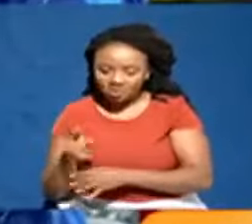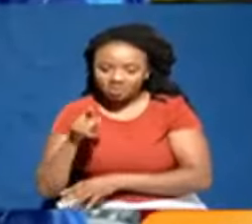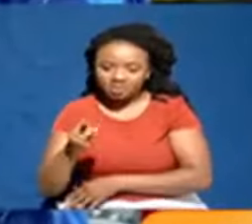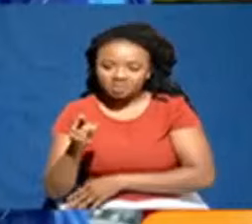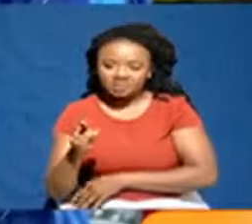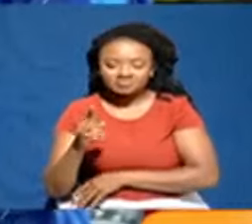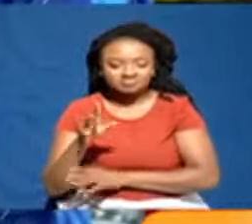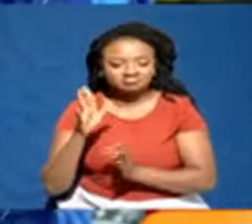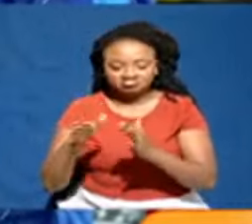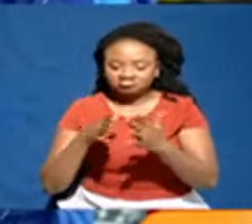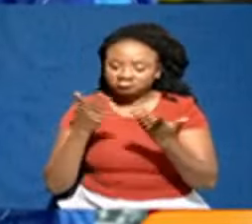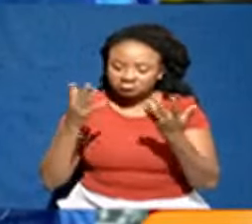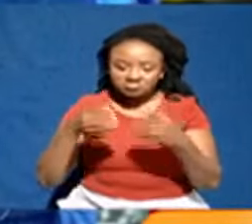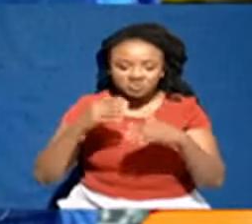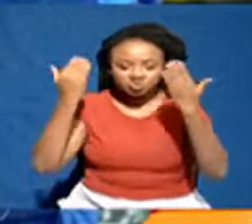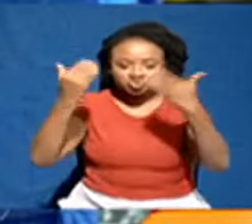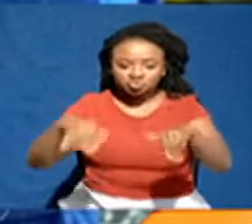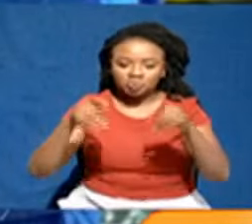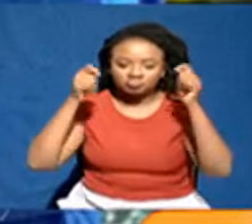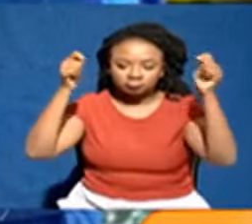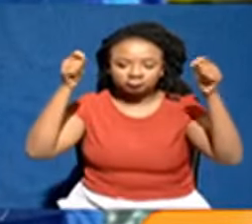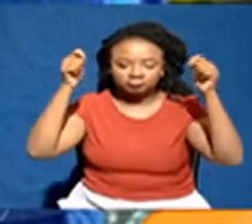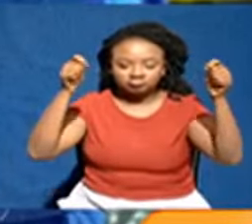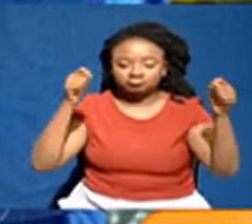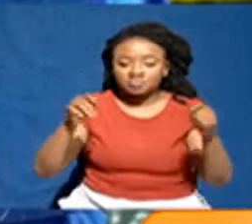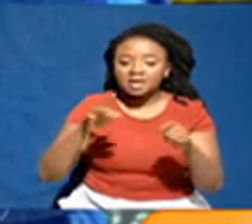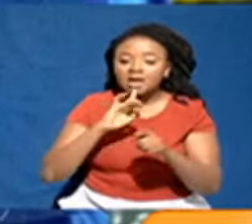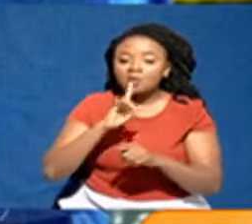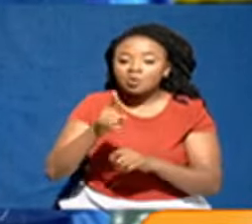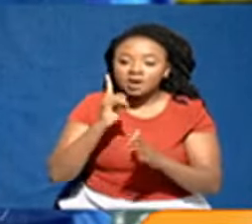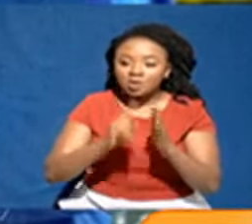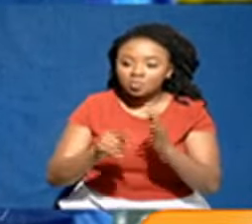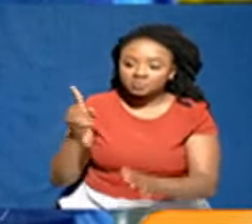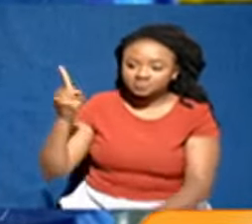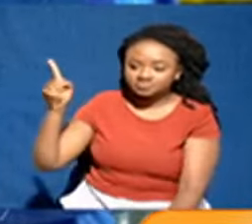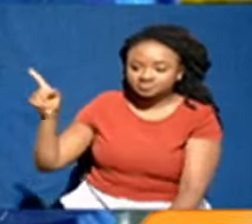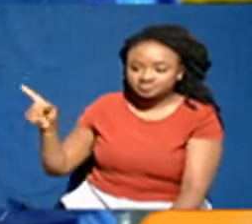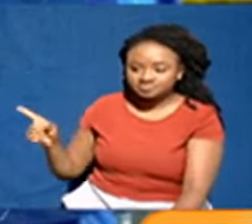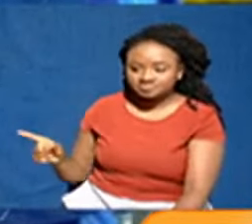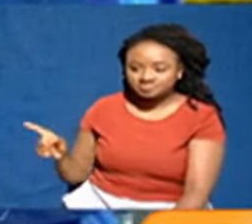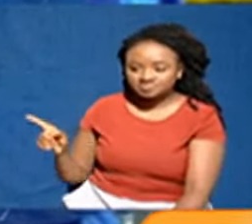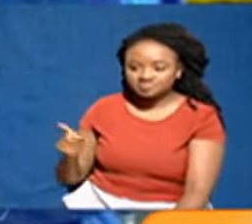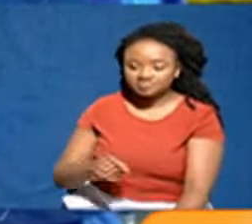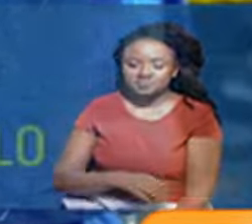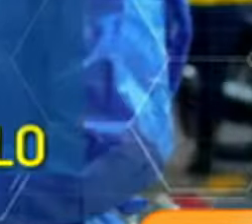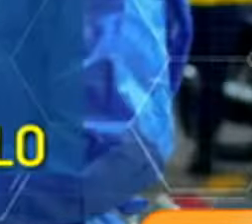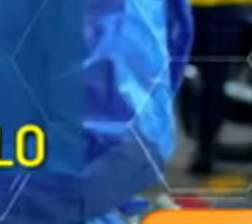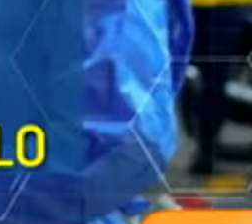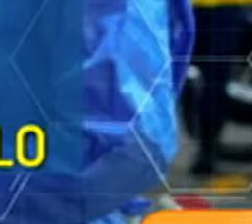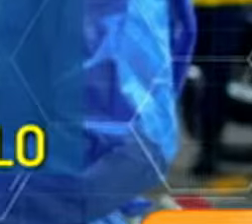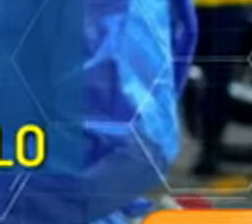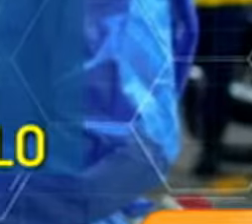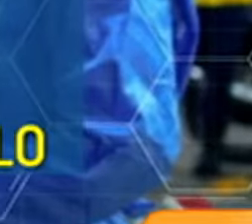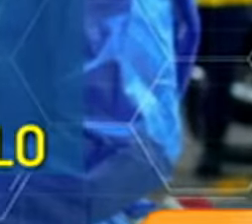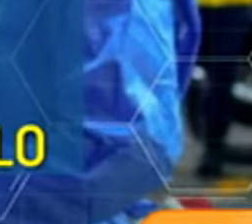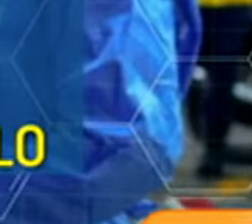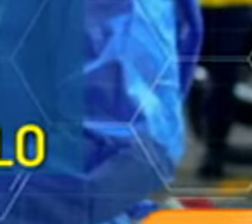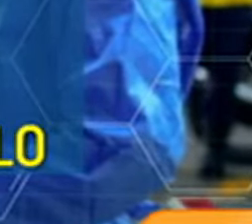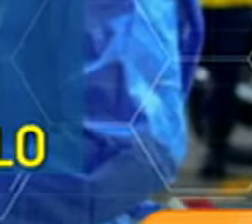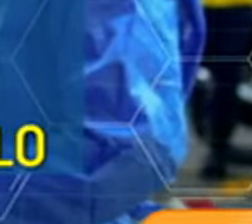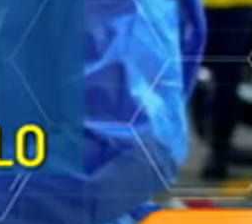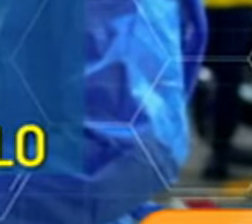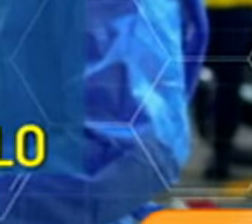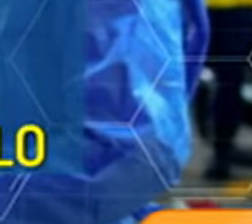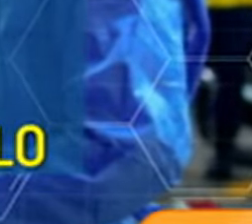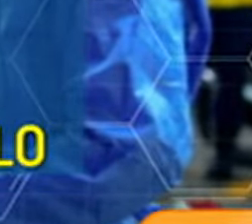has suspended its strike and directed its members to resume work within 24 hours. NUMLO Secretary